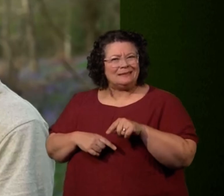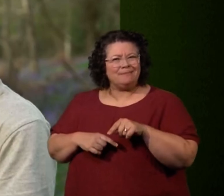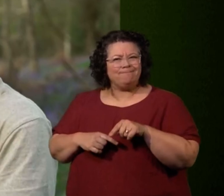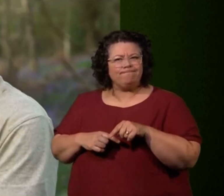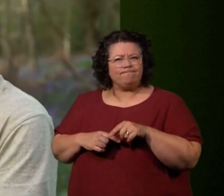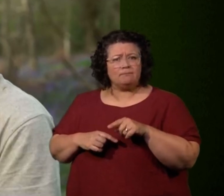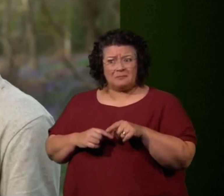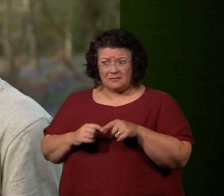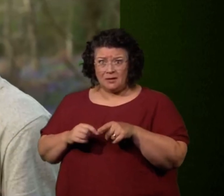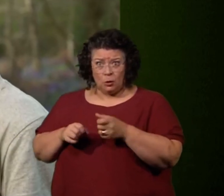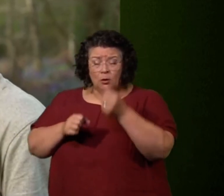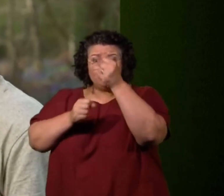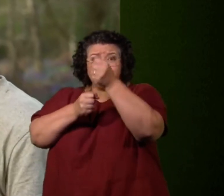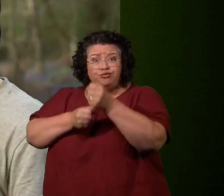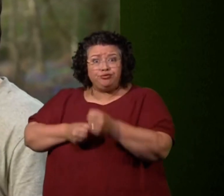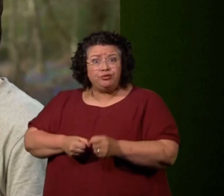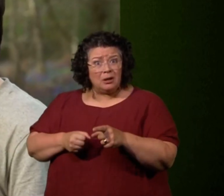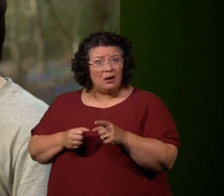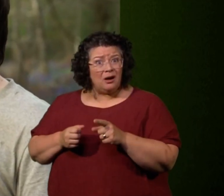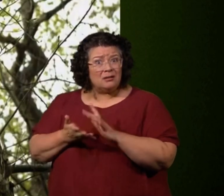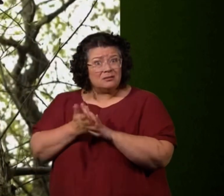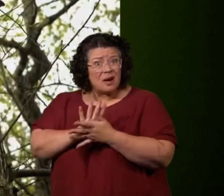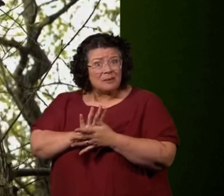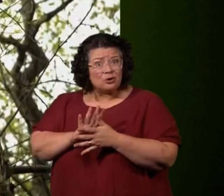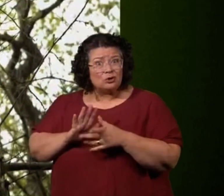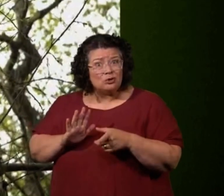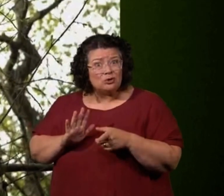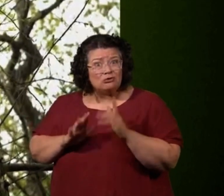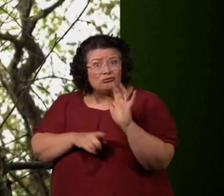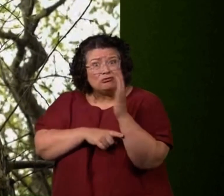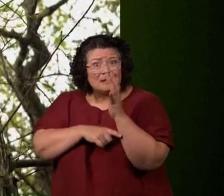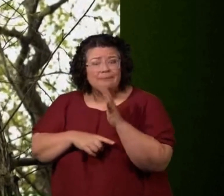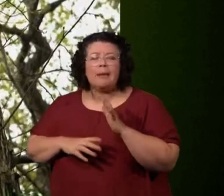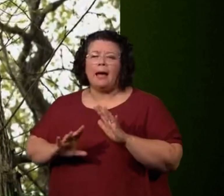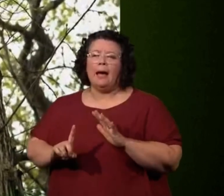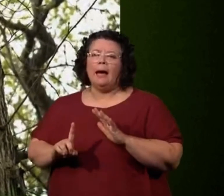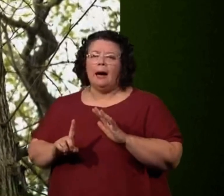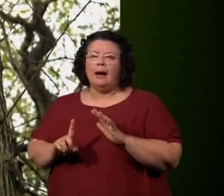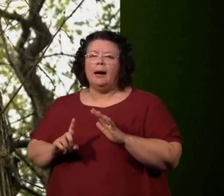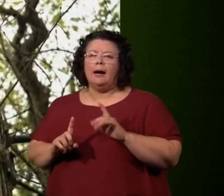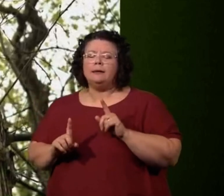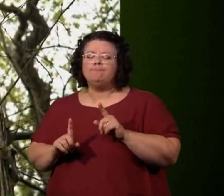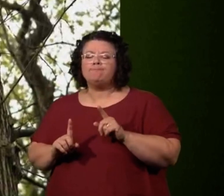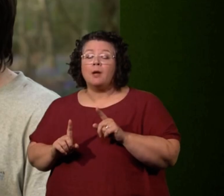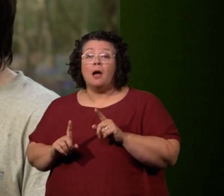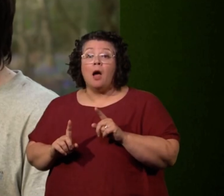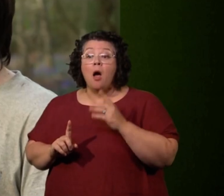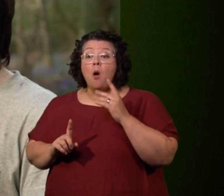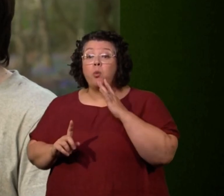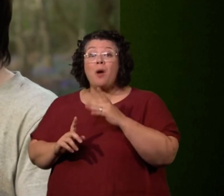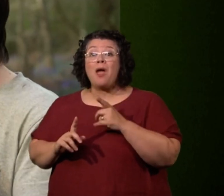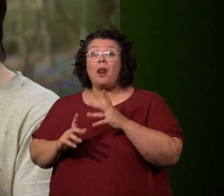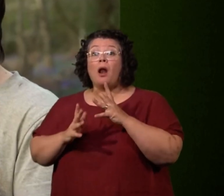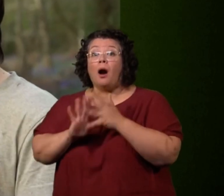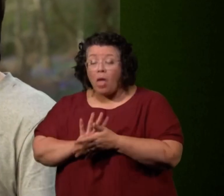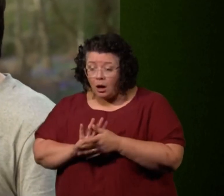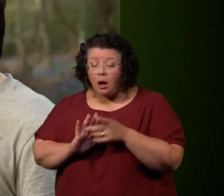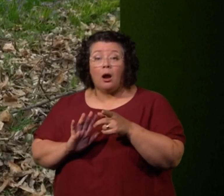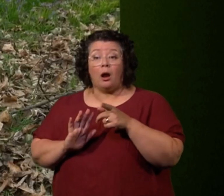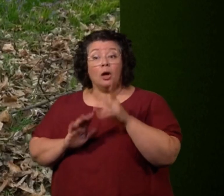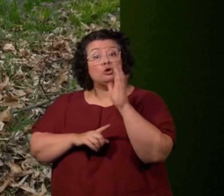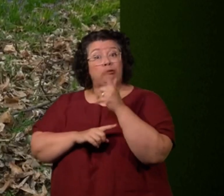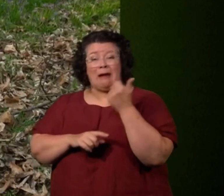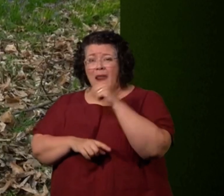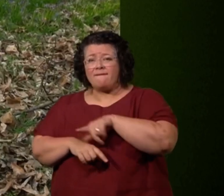trees grow in a completely different way to you or I. So when they're damaged like this, they will seal off that area and then just carry